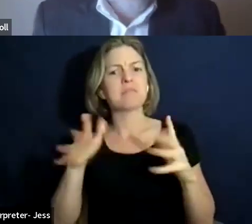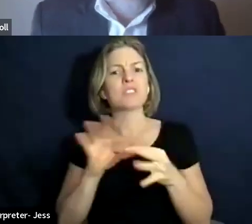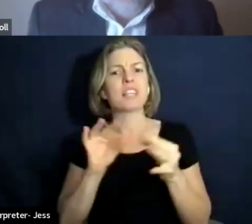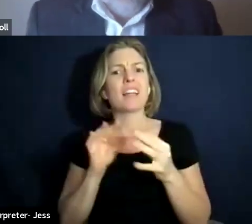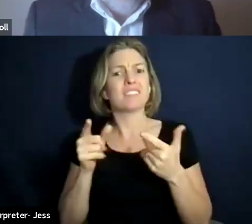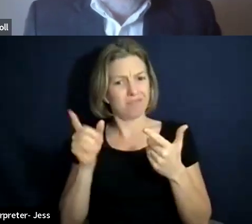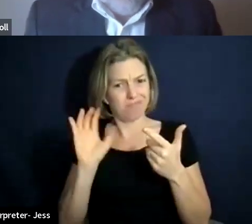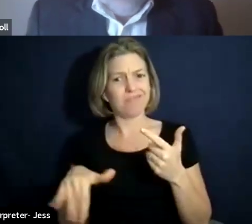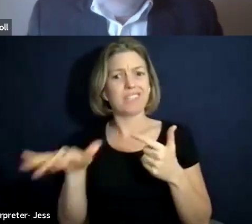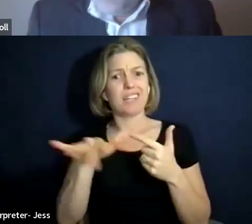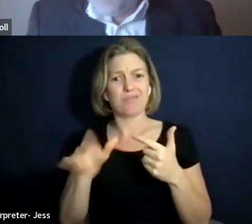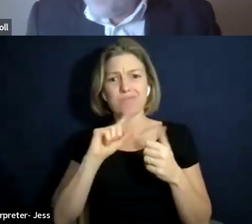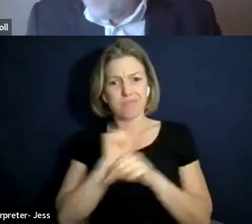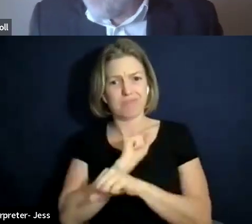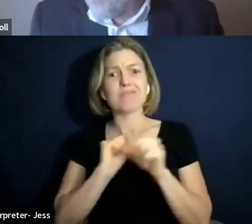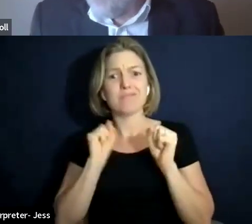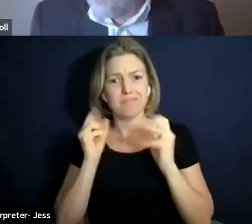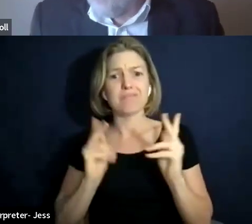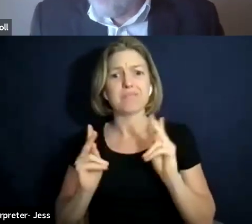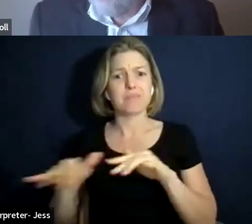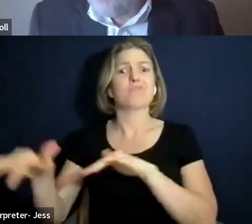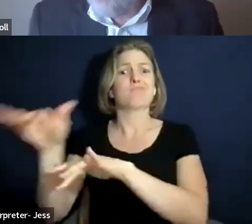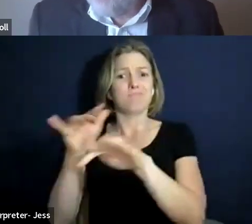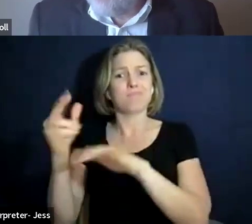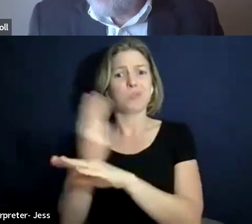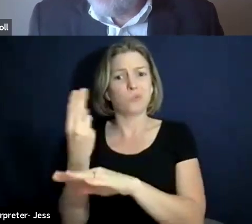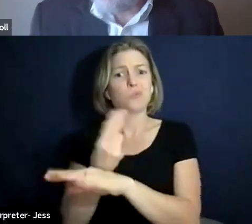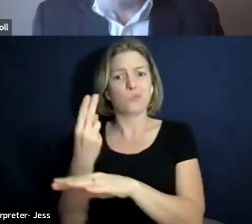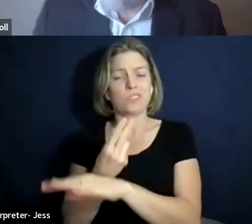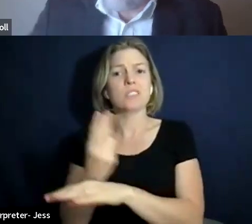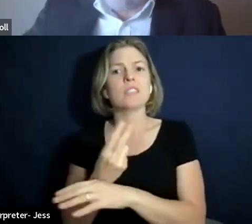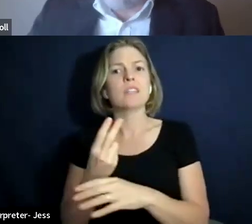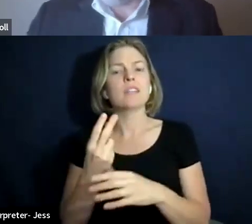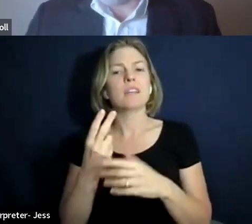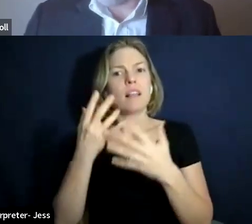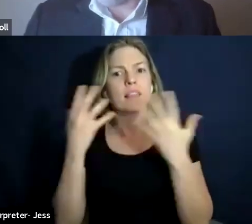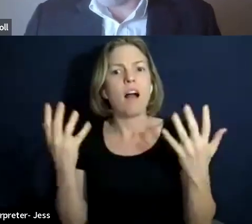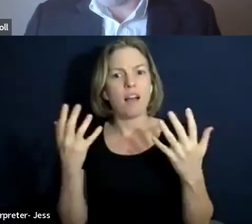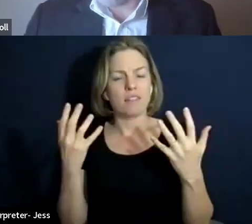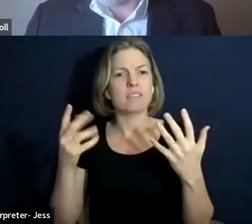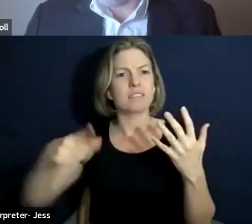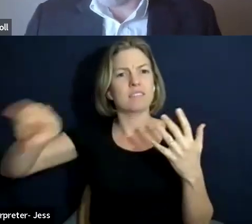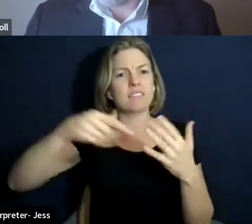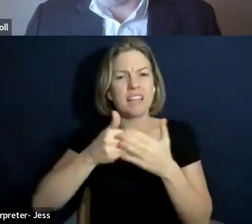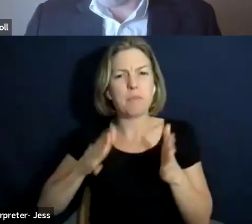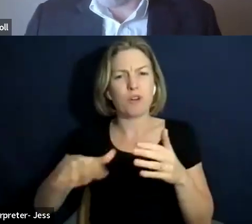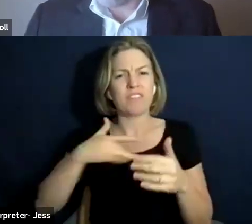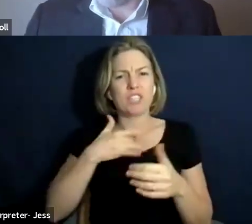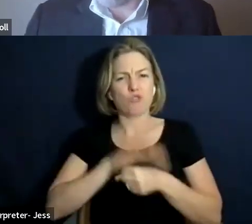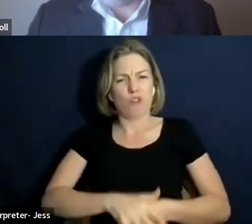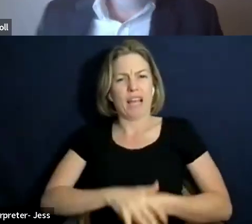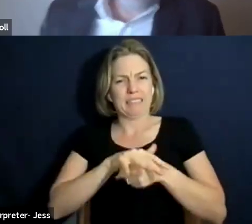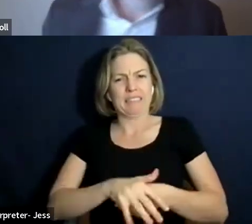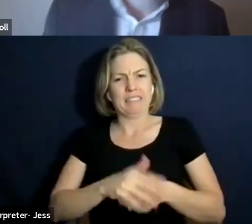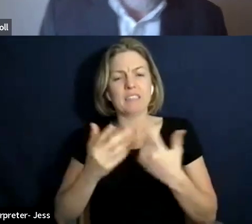well traveled and used area. And I think there's a lot of stress to this neighborhood that I understand this is really going to